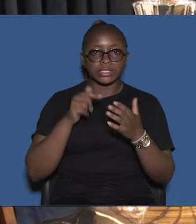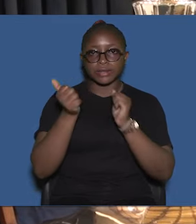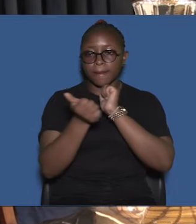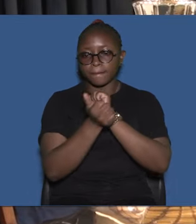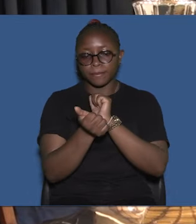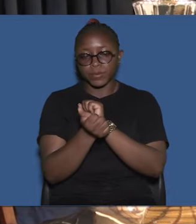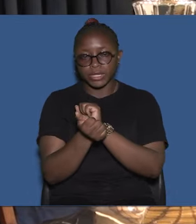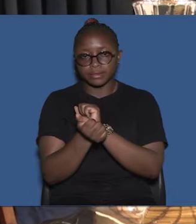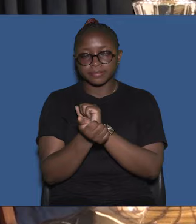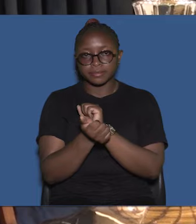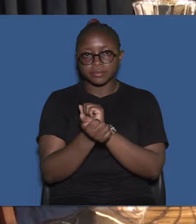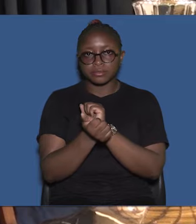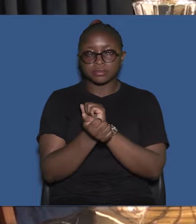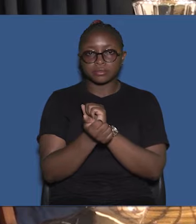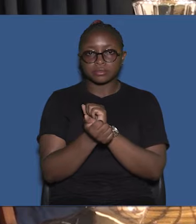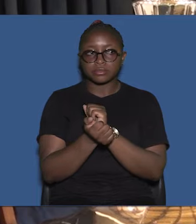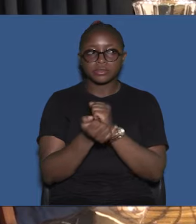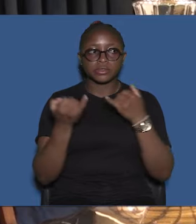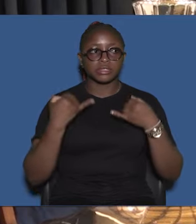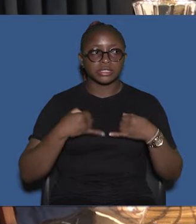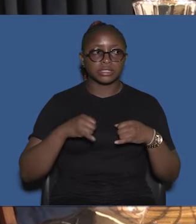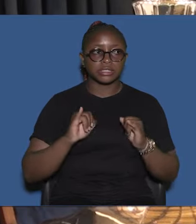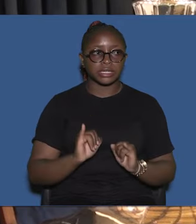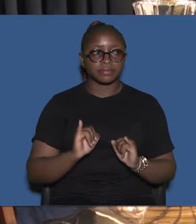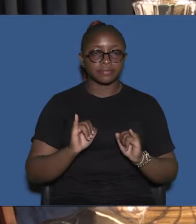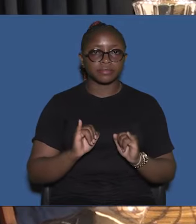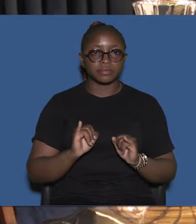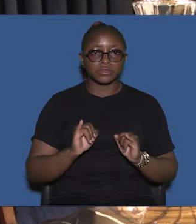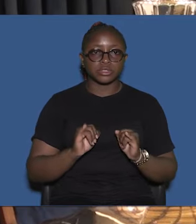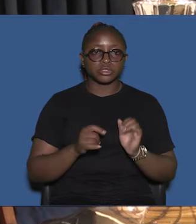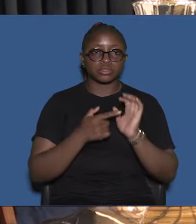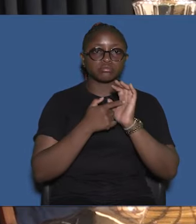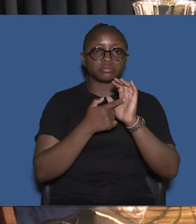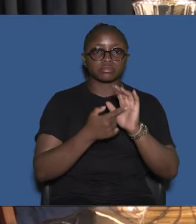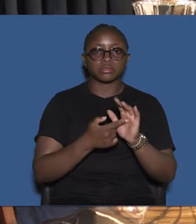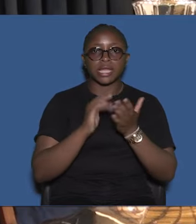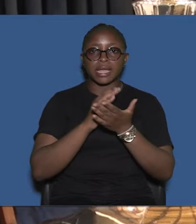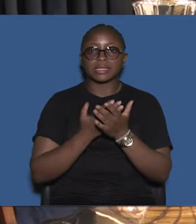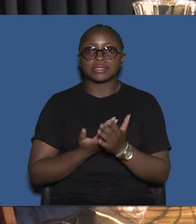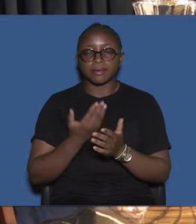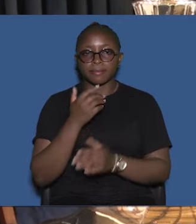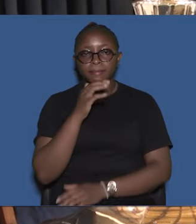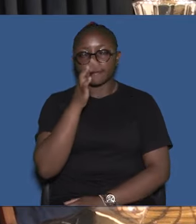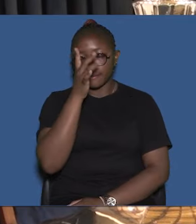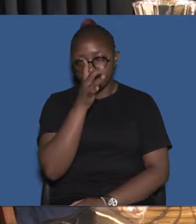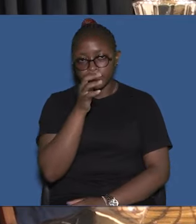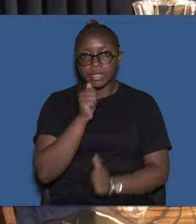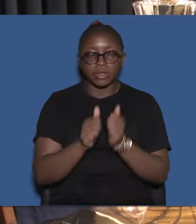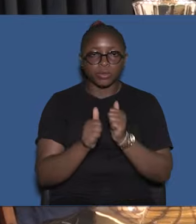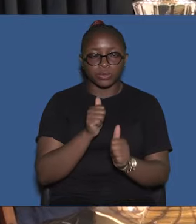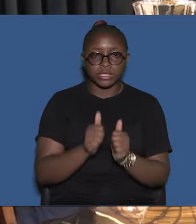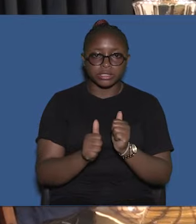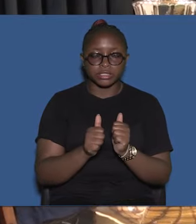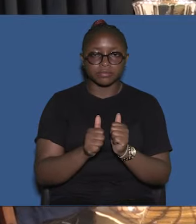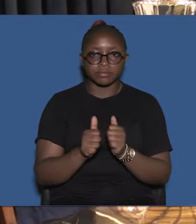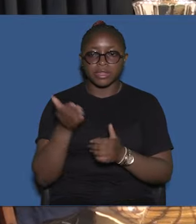is trying to demystify some of the myths that were there